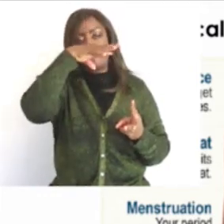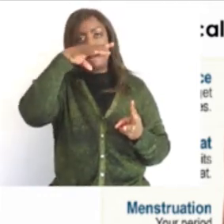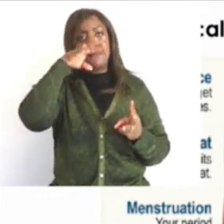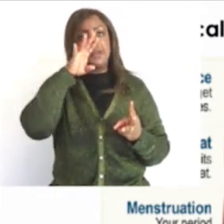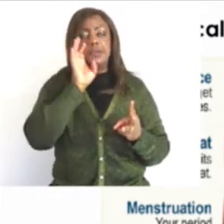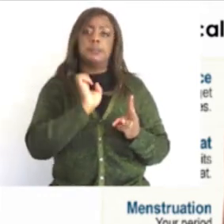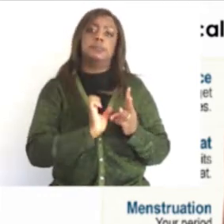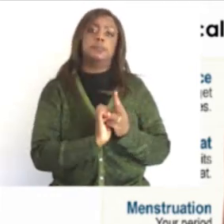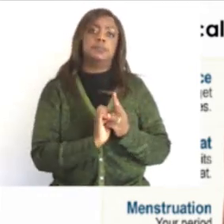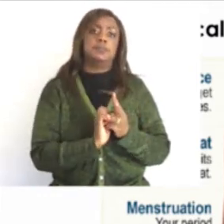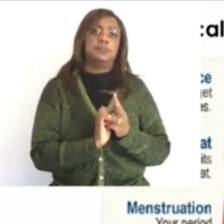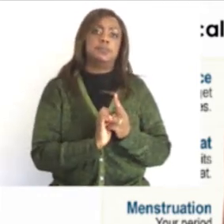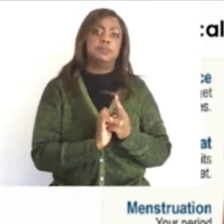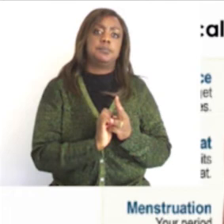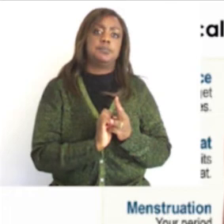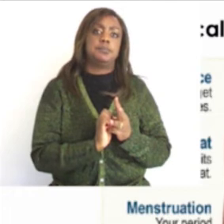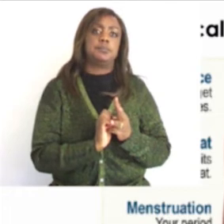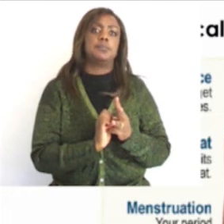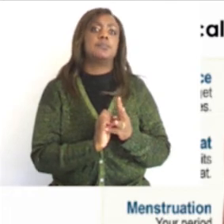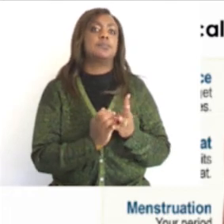start developing facial hair.